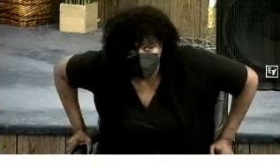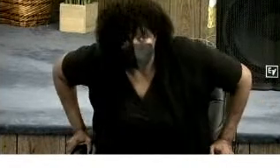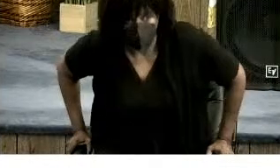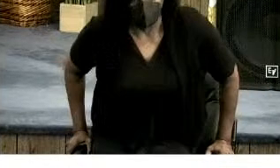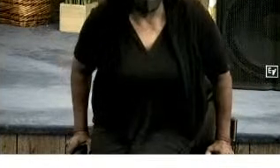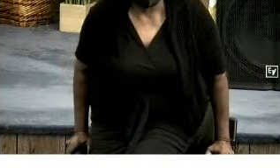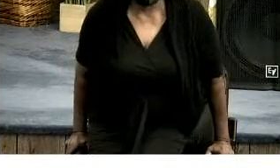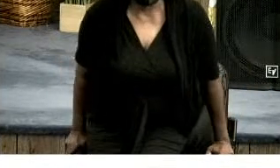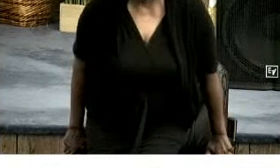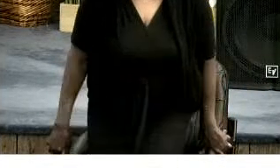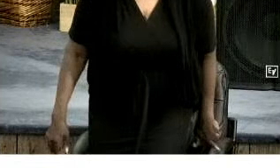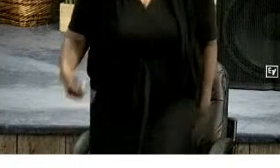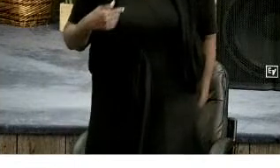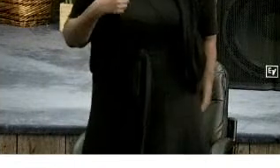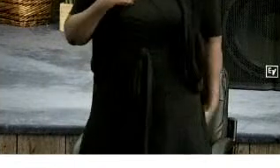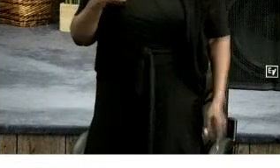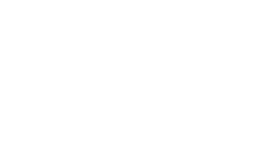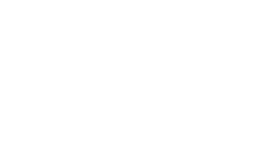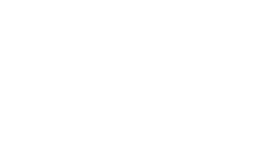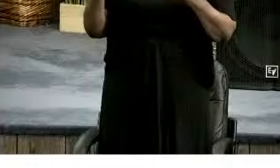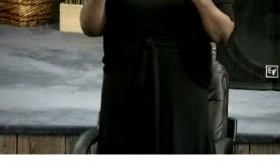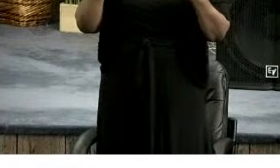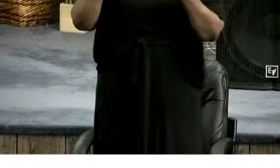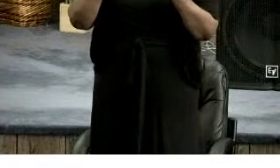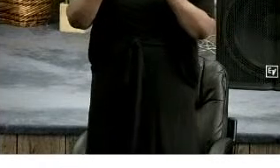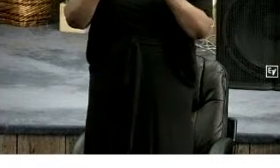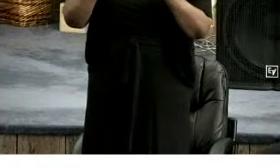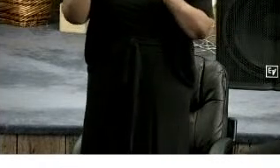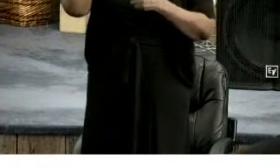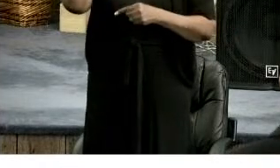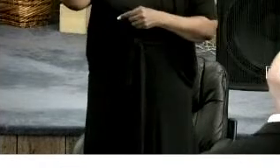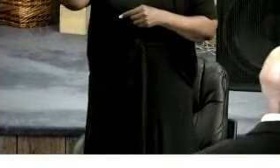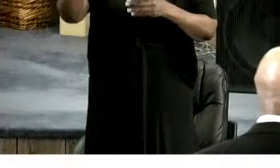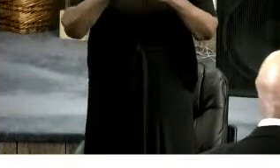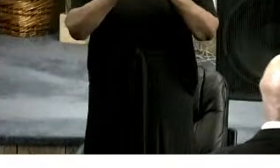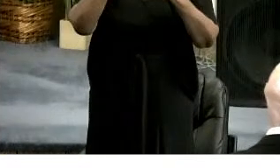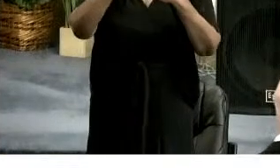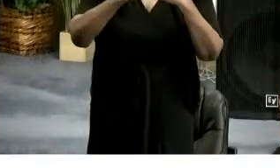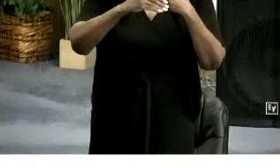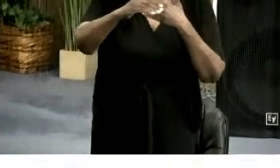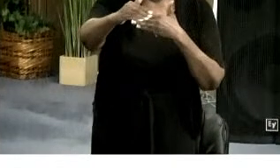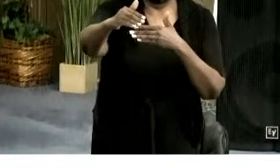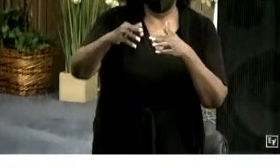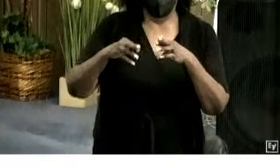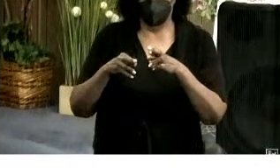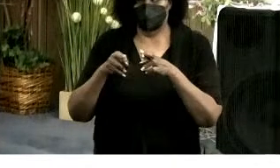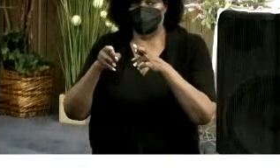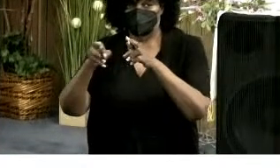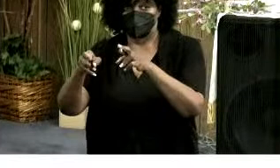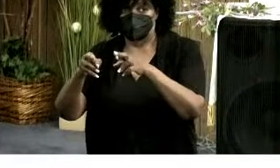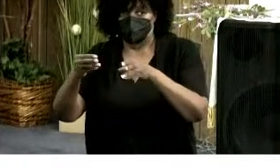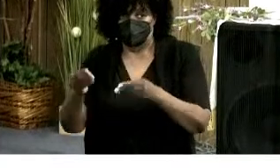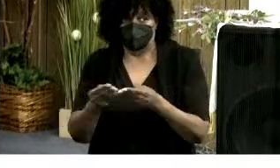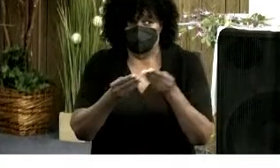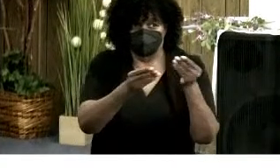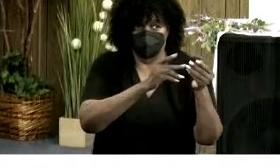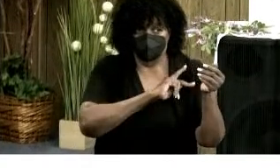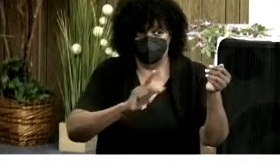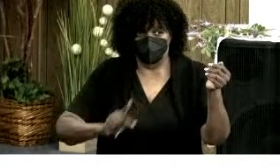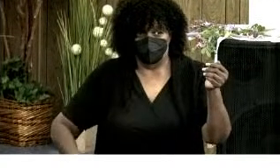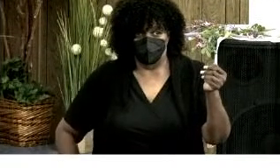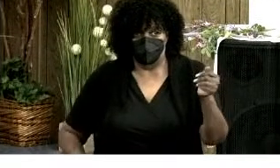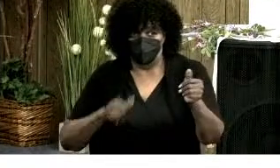the river and gave them the king's letters. Now the king had sent captains of the army